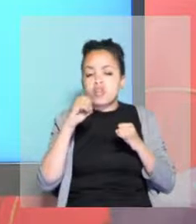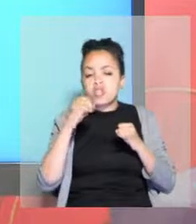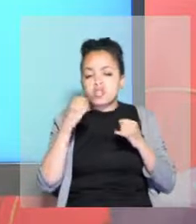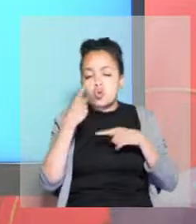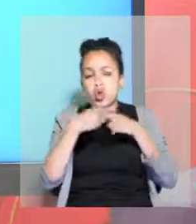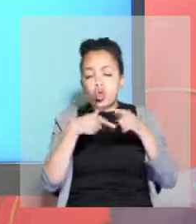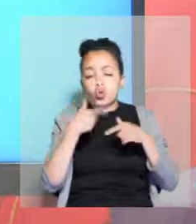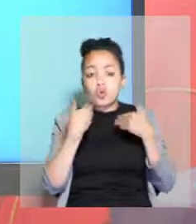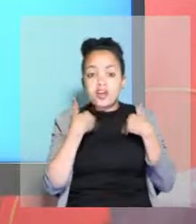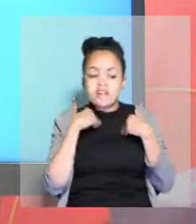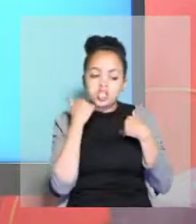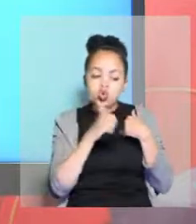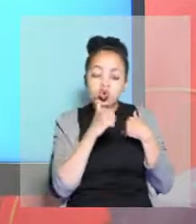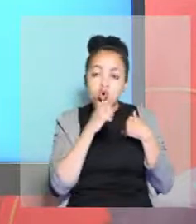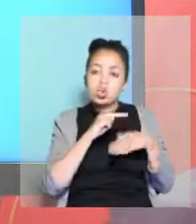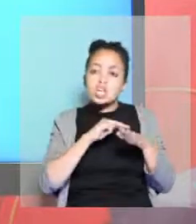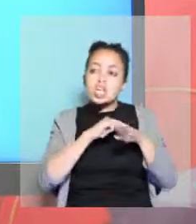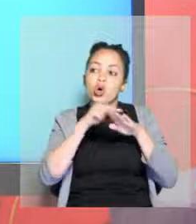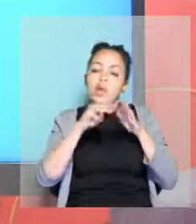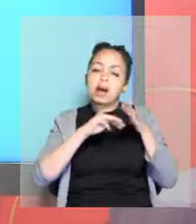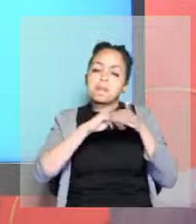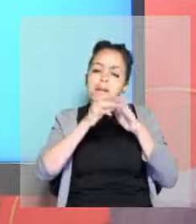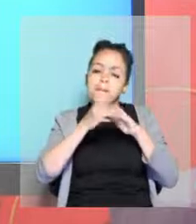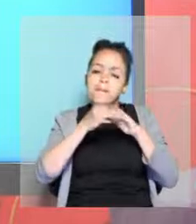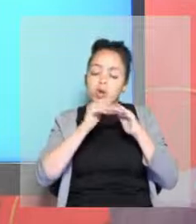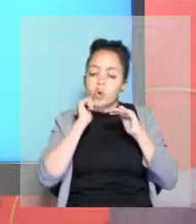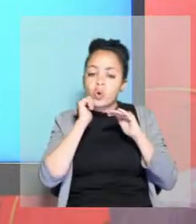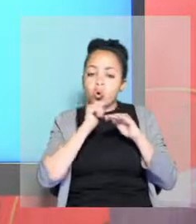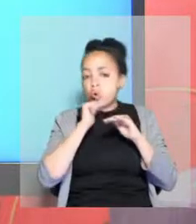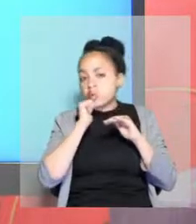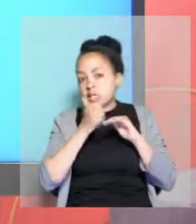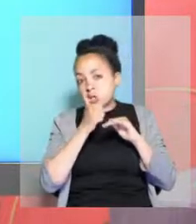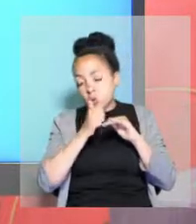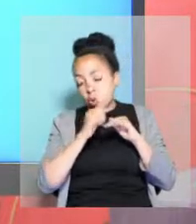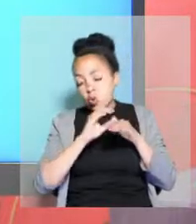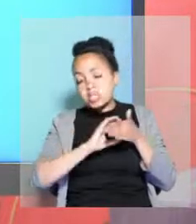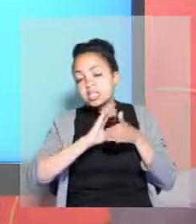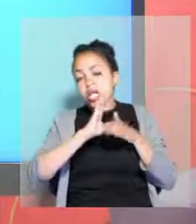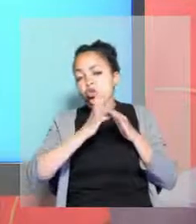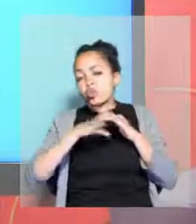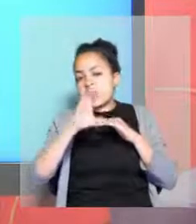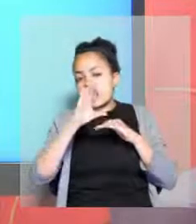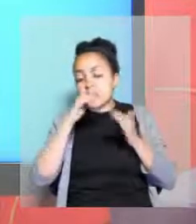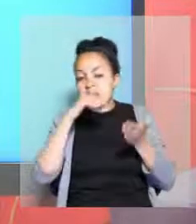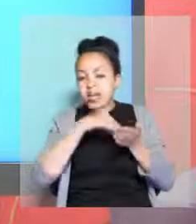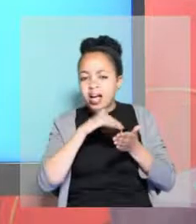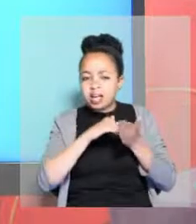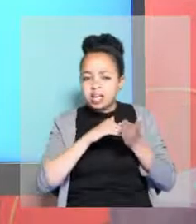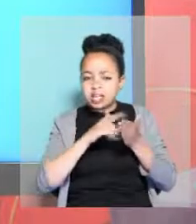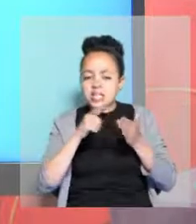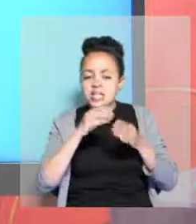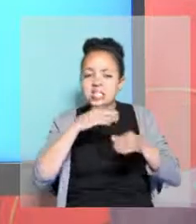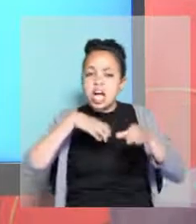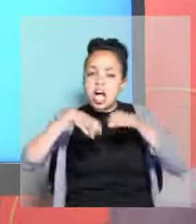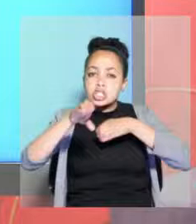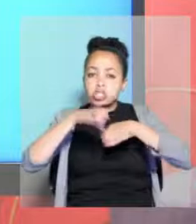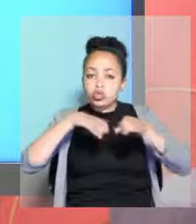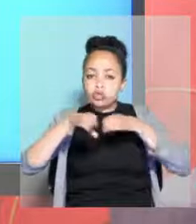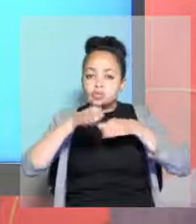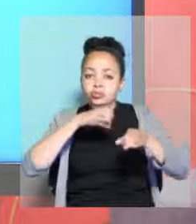its own nuclear membrane and its own cytoplasm. And again, there is the action